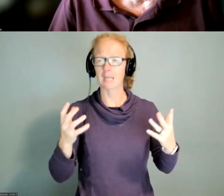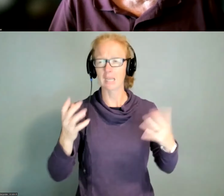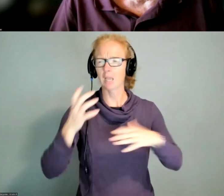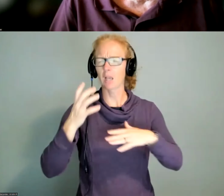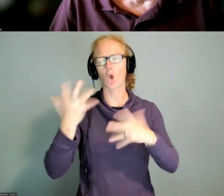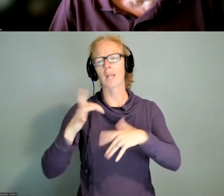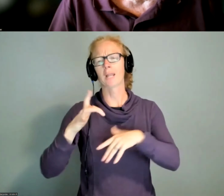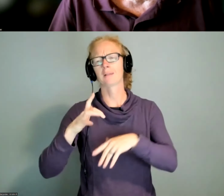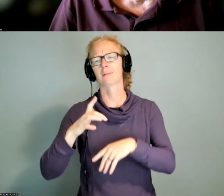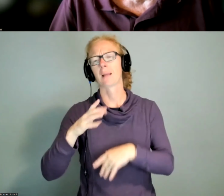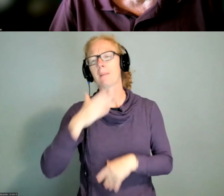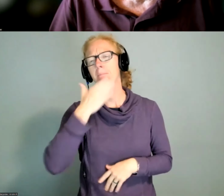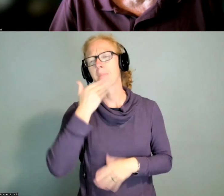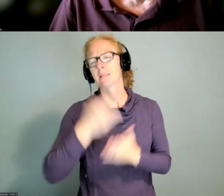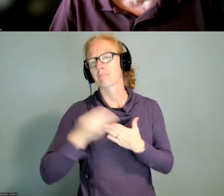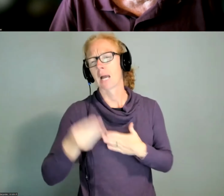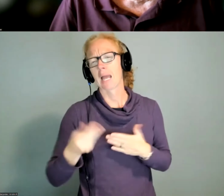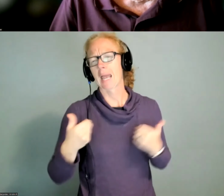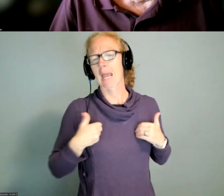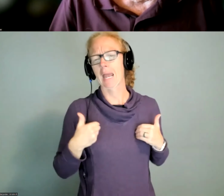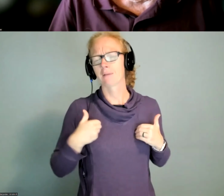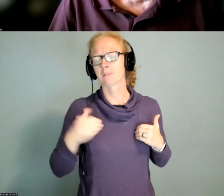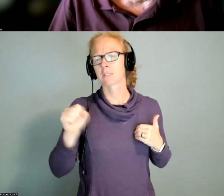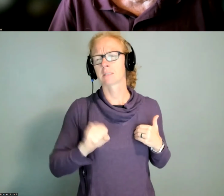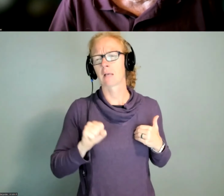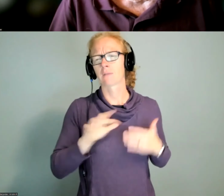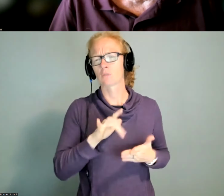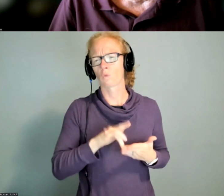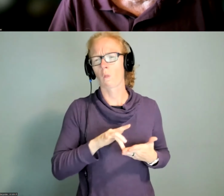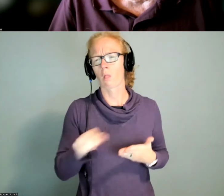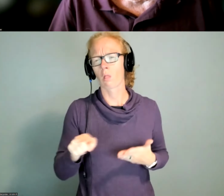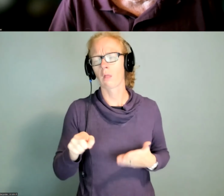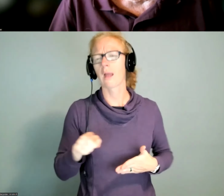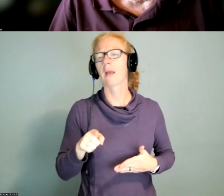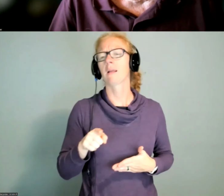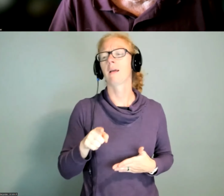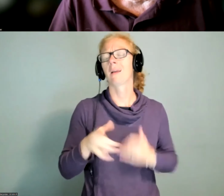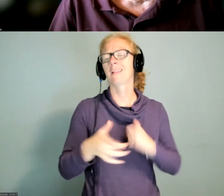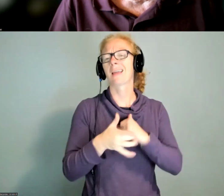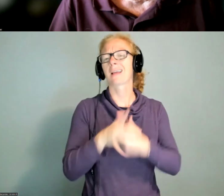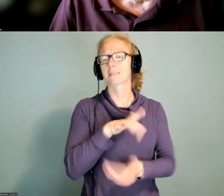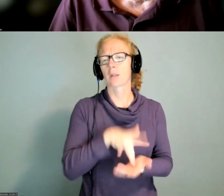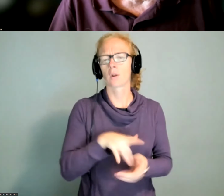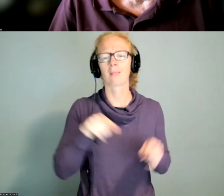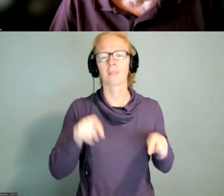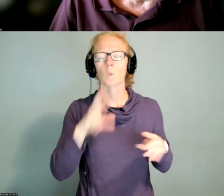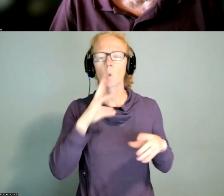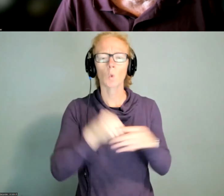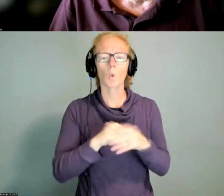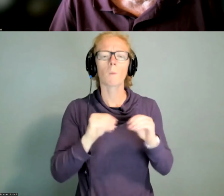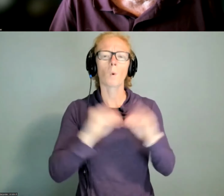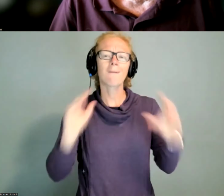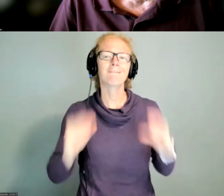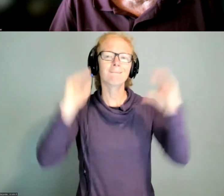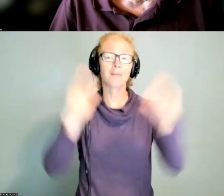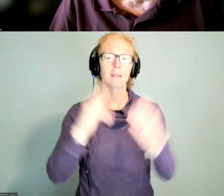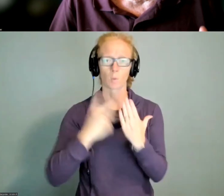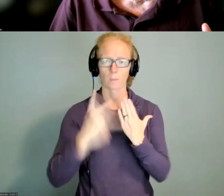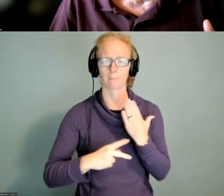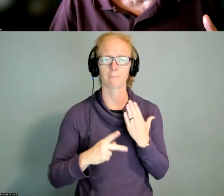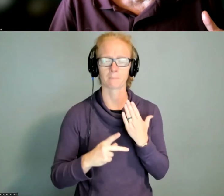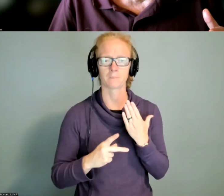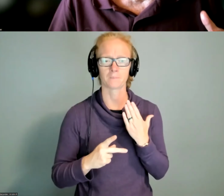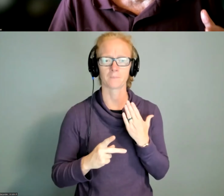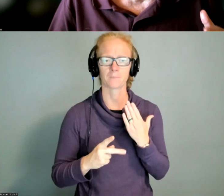mean, Best Buy is doing something in South Central. This is different in that it would include more advanced programs, and it would